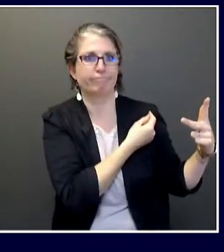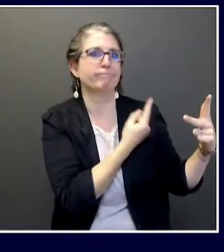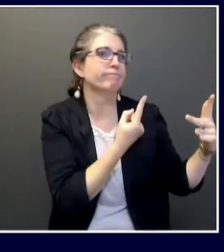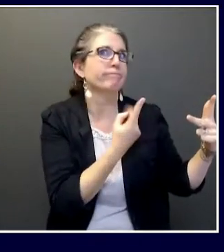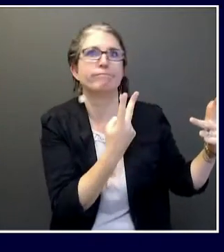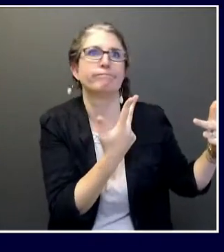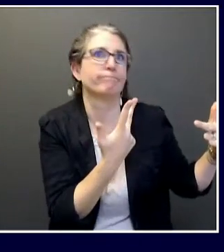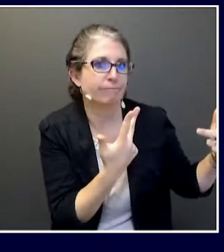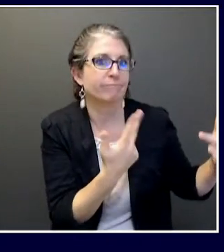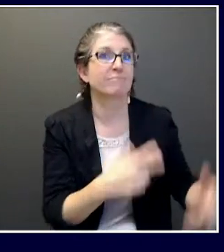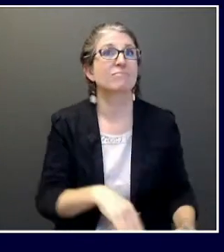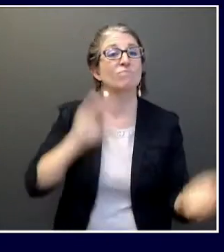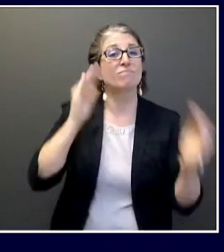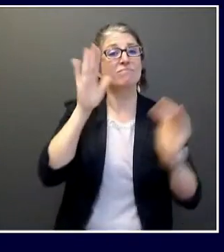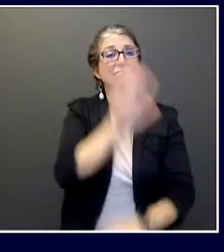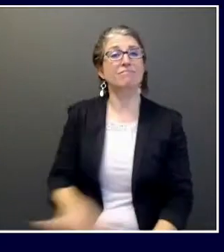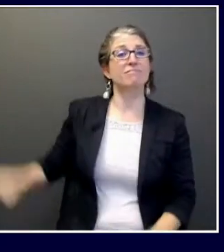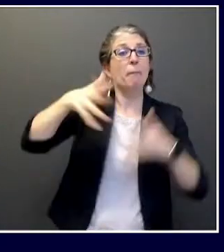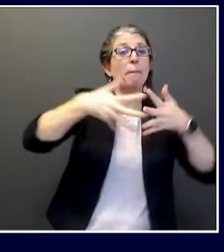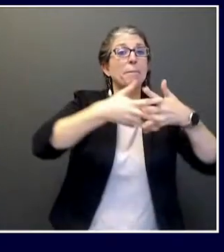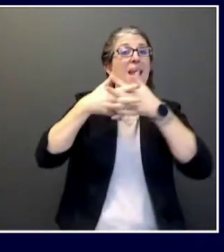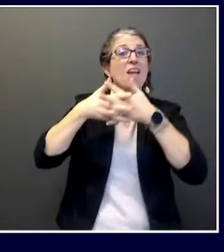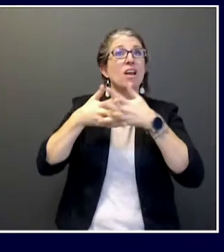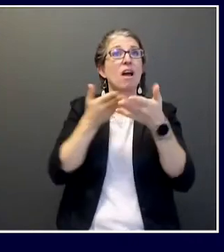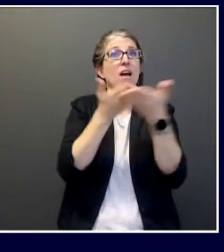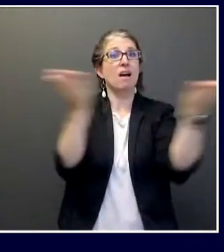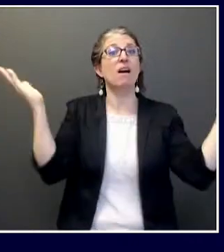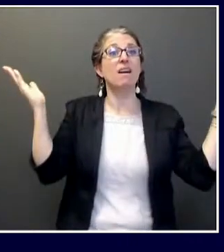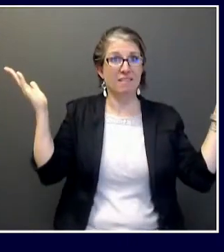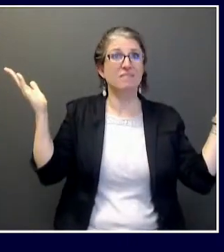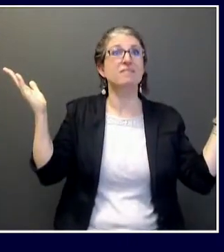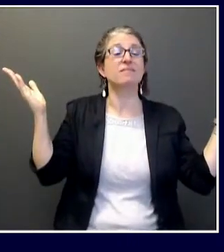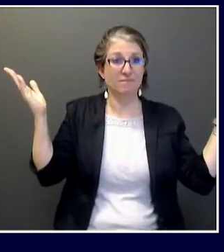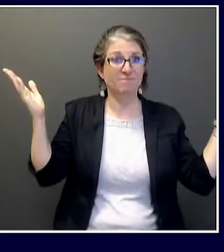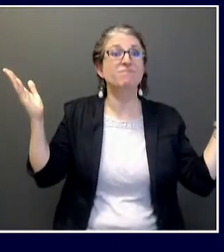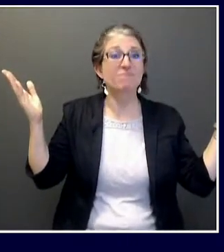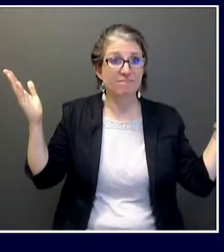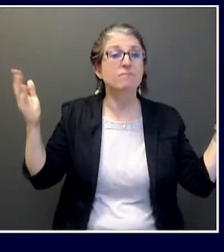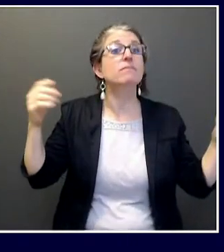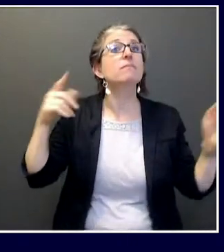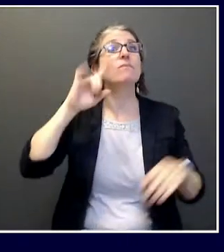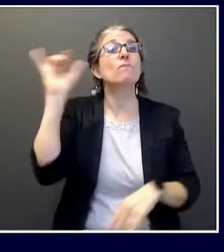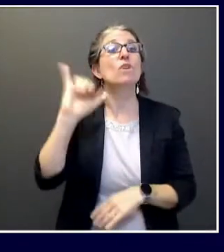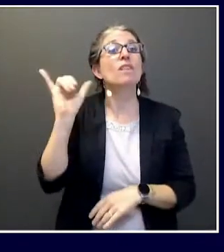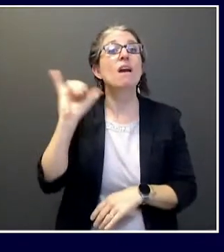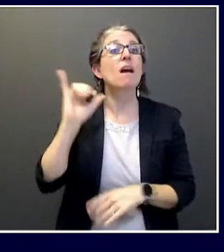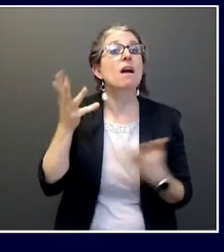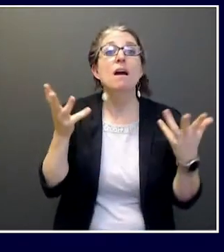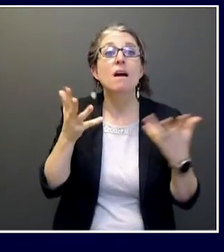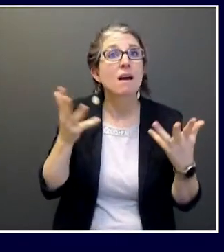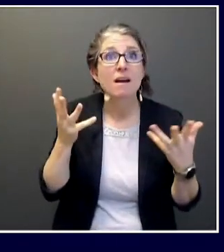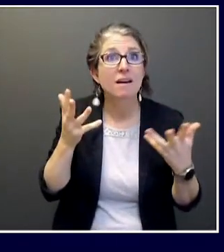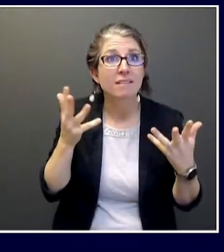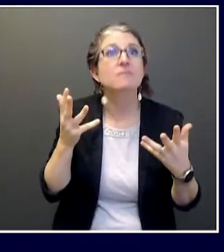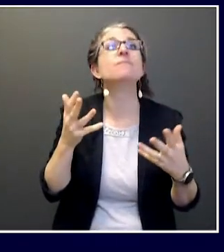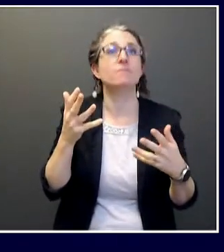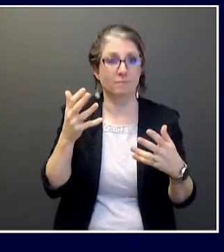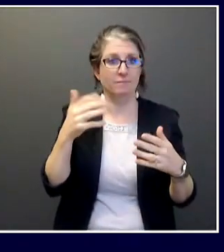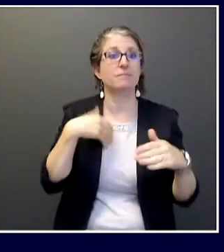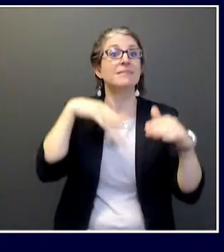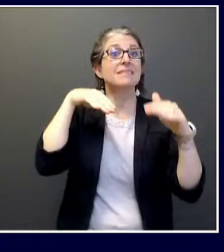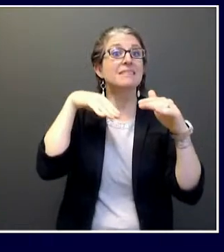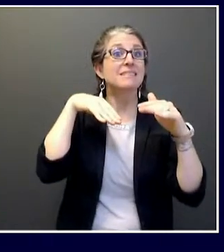cumulative hospitalization rate is roughly 12 times higher in unvaccinated